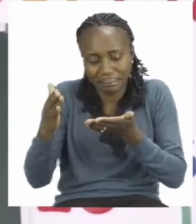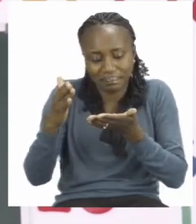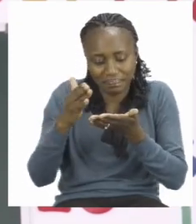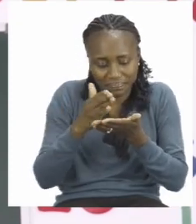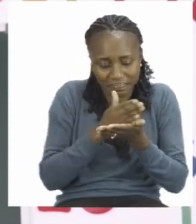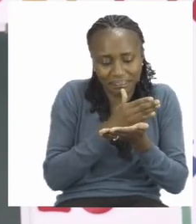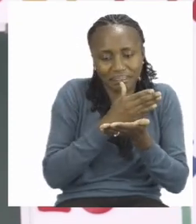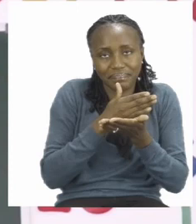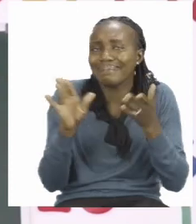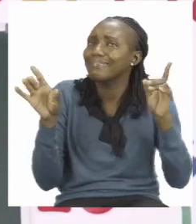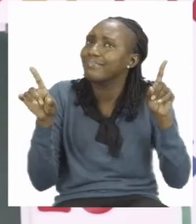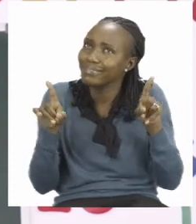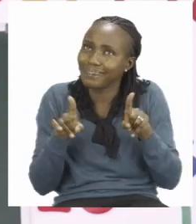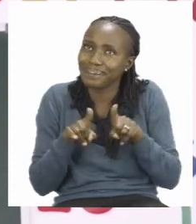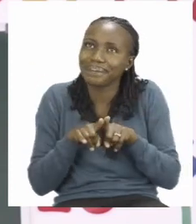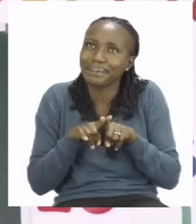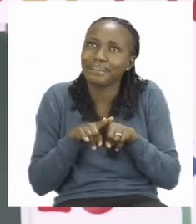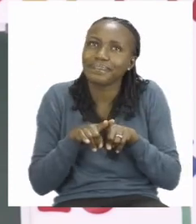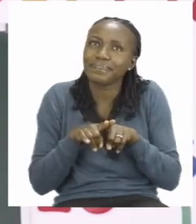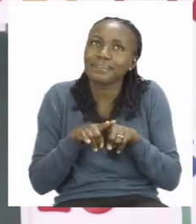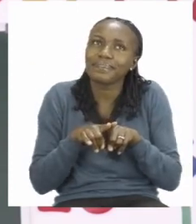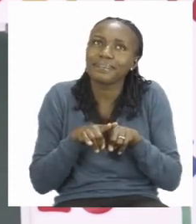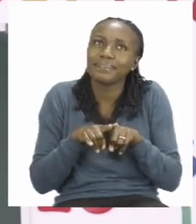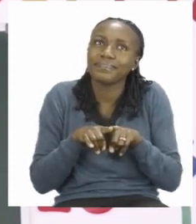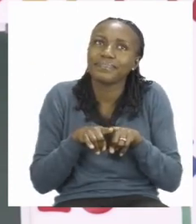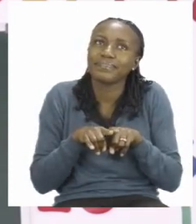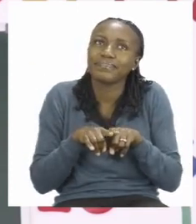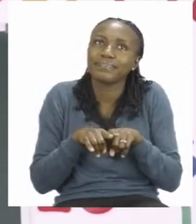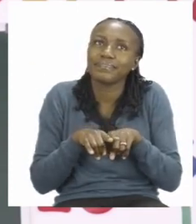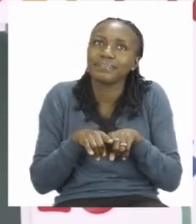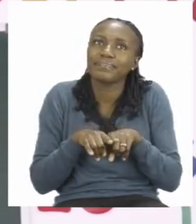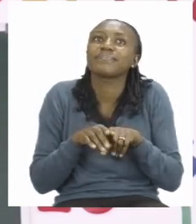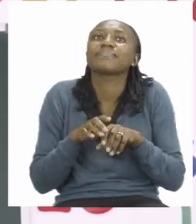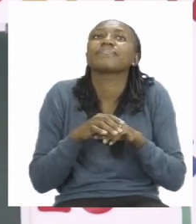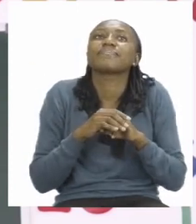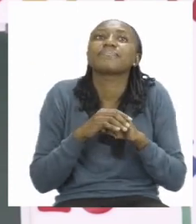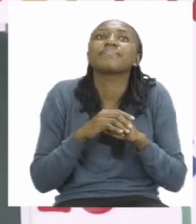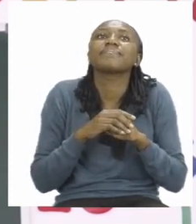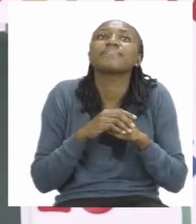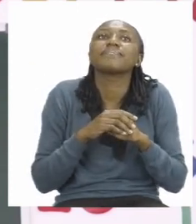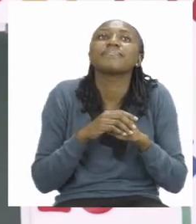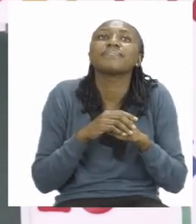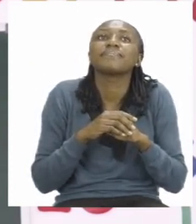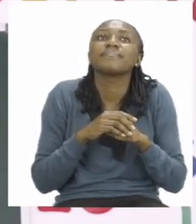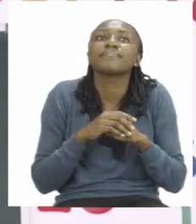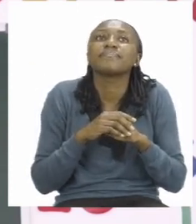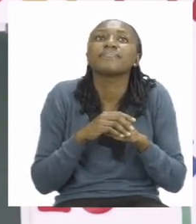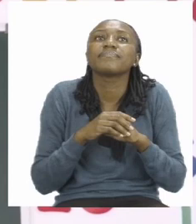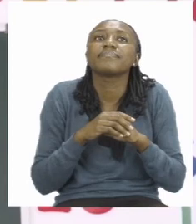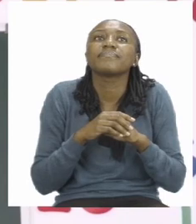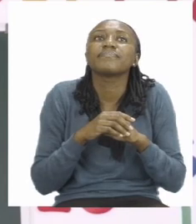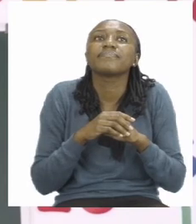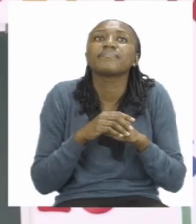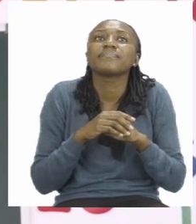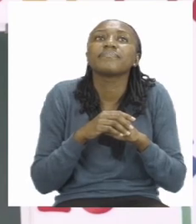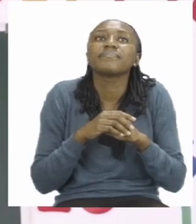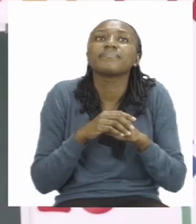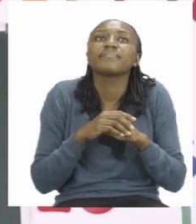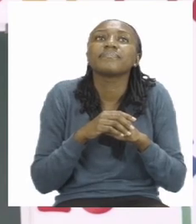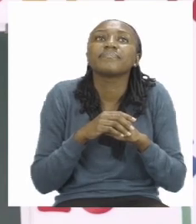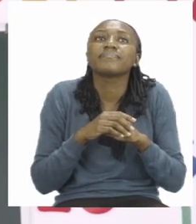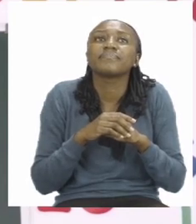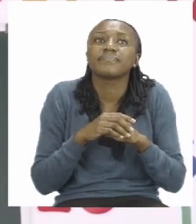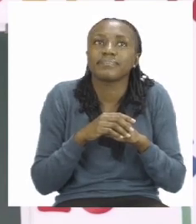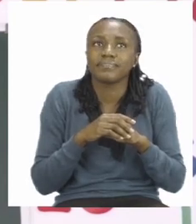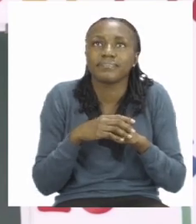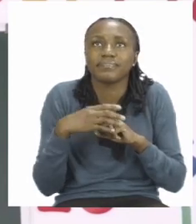equally. So we have 2 baskets that are going to help us share equally. The first basket will be on this